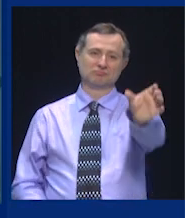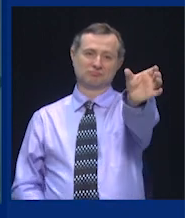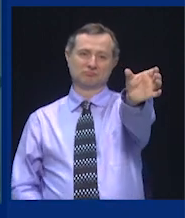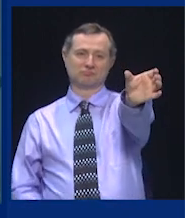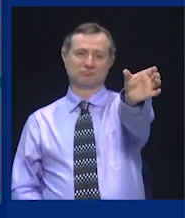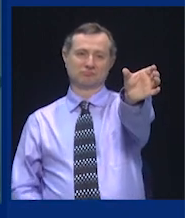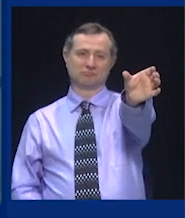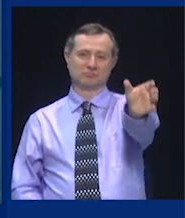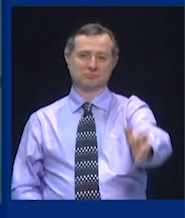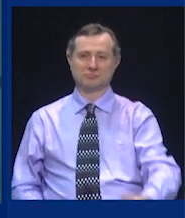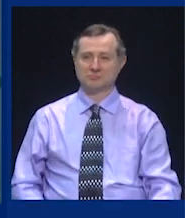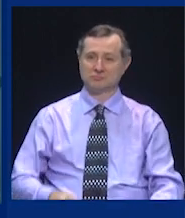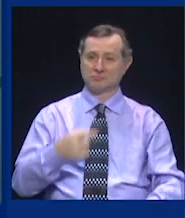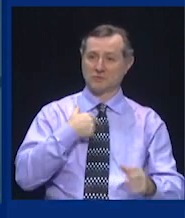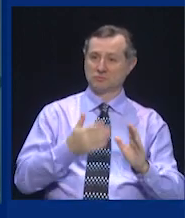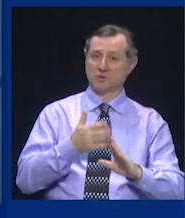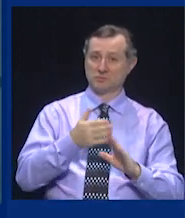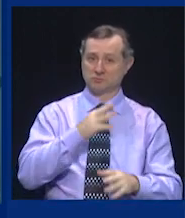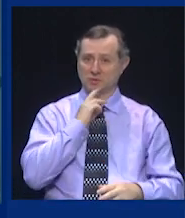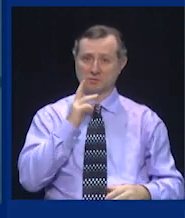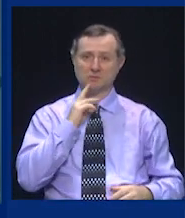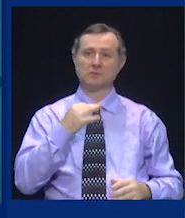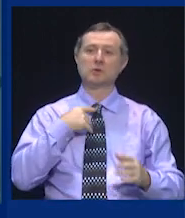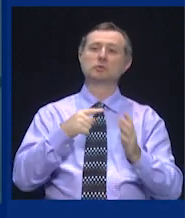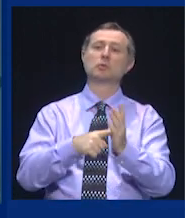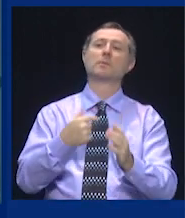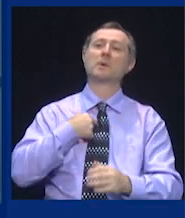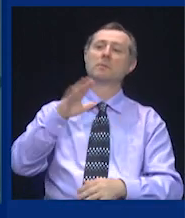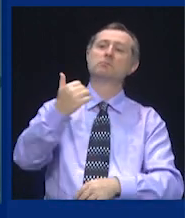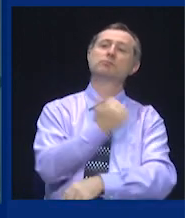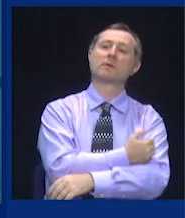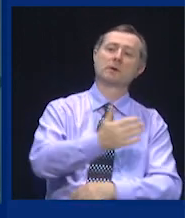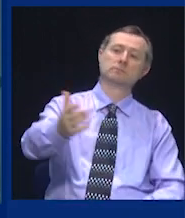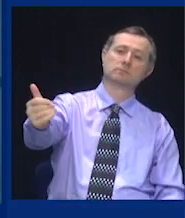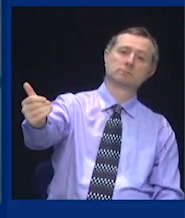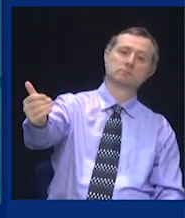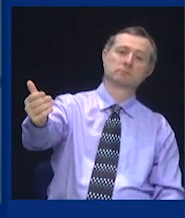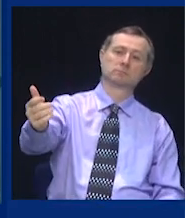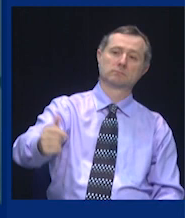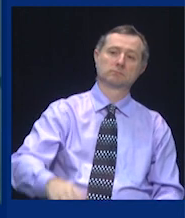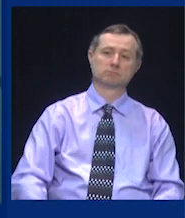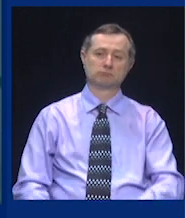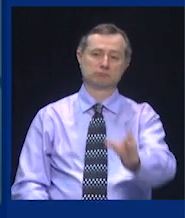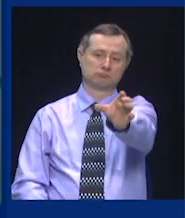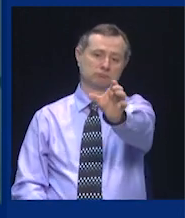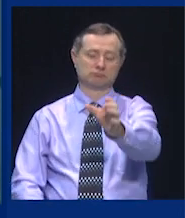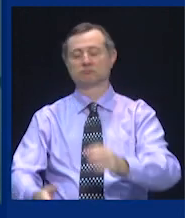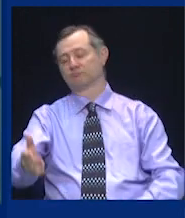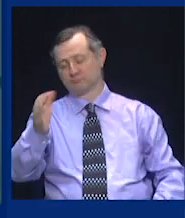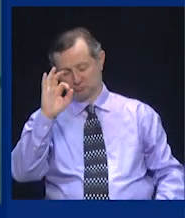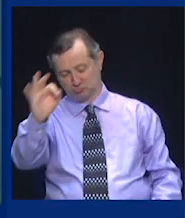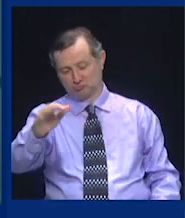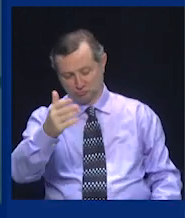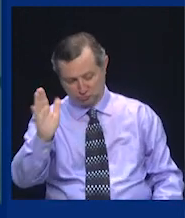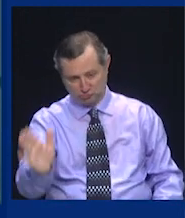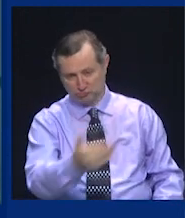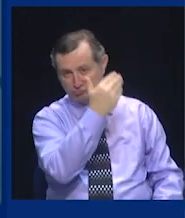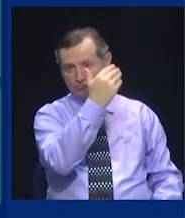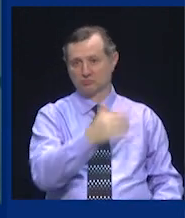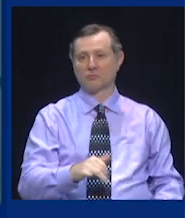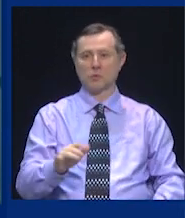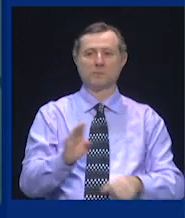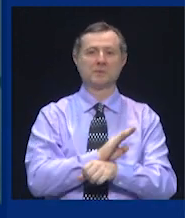say, you have to show that you were vaccinated when you walk in the door. It's going to help your business, not hurt